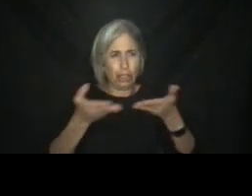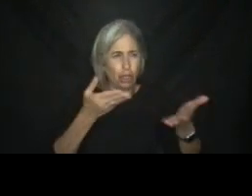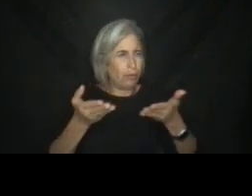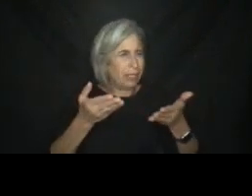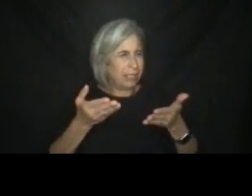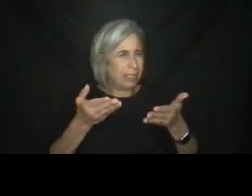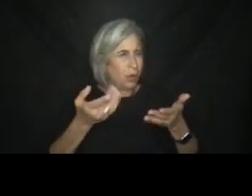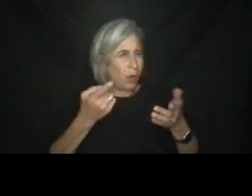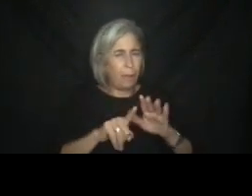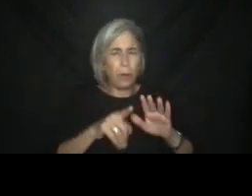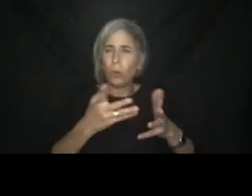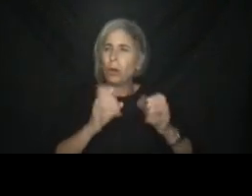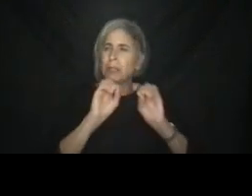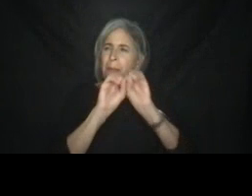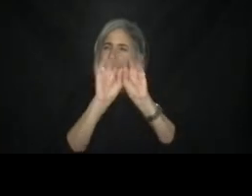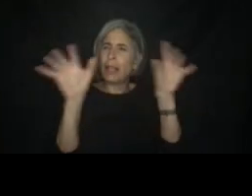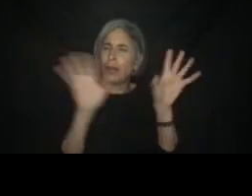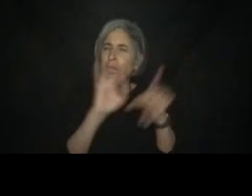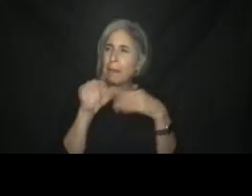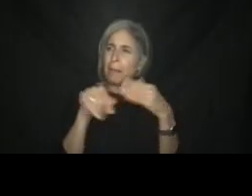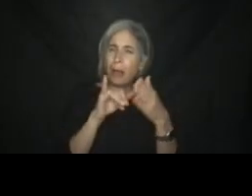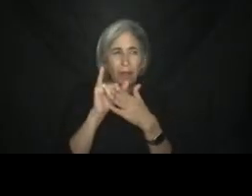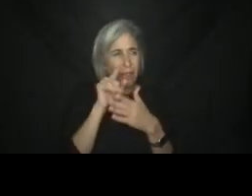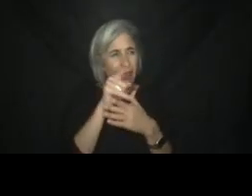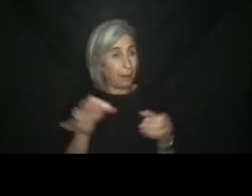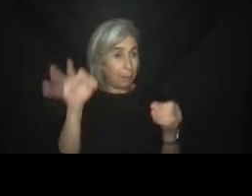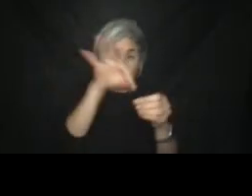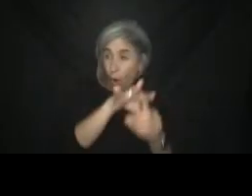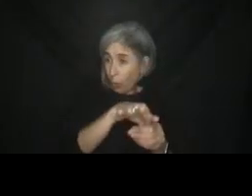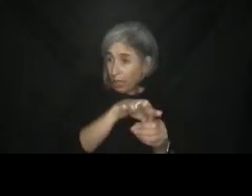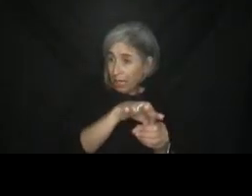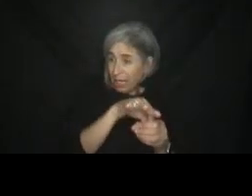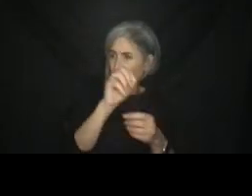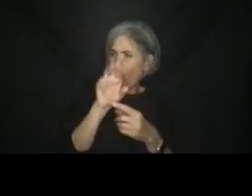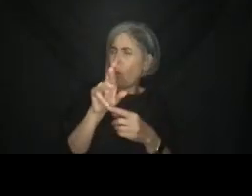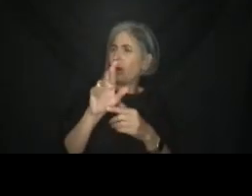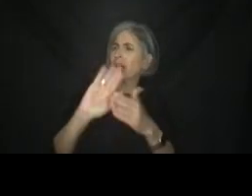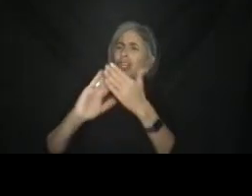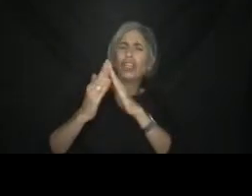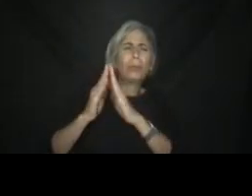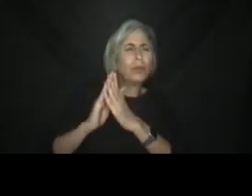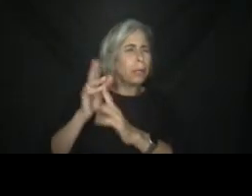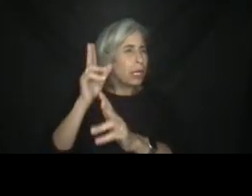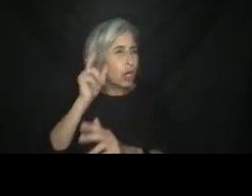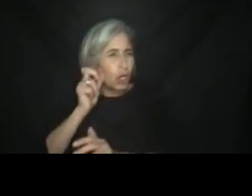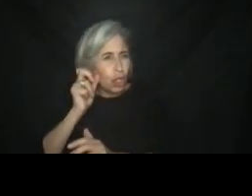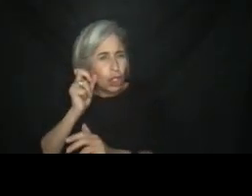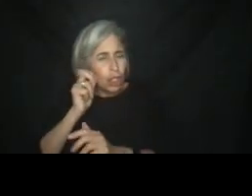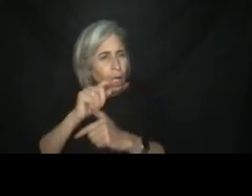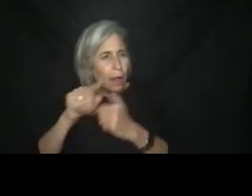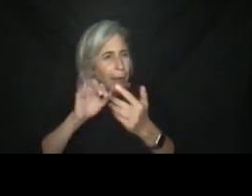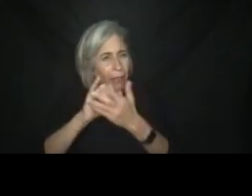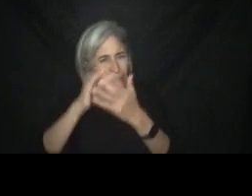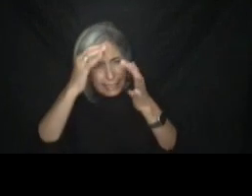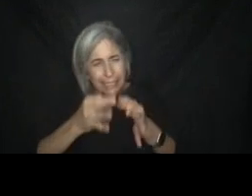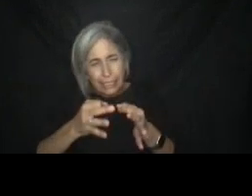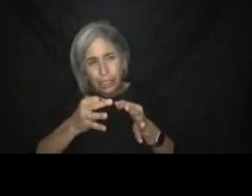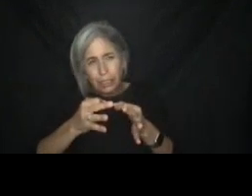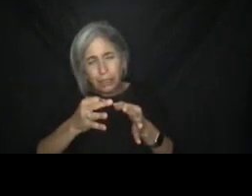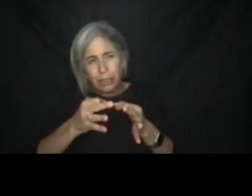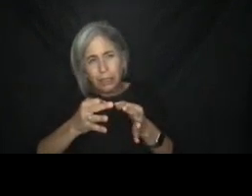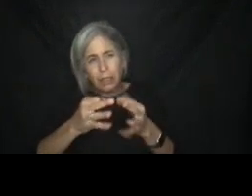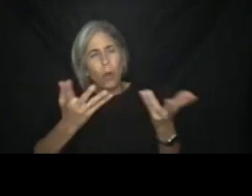just some clarity around, is that going to be a vote? Is there, how community is going to be heard when it comes to that decision? Just the overall